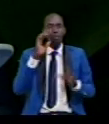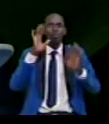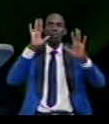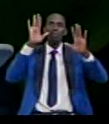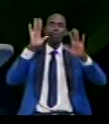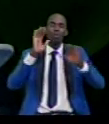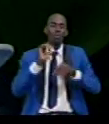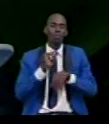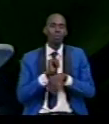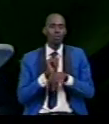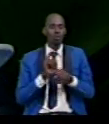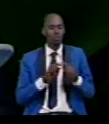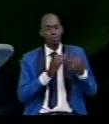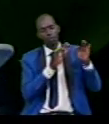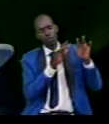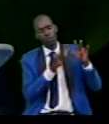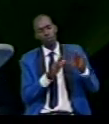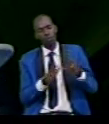It will touch you.